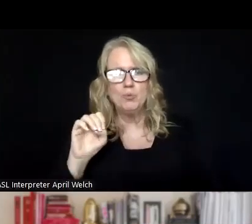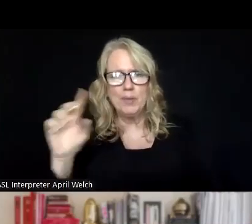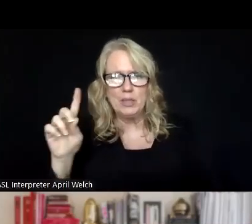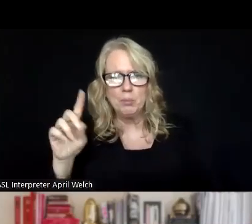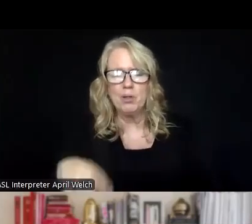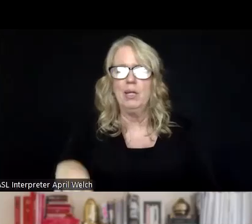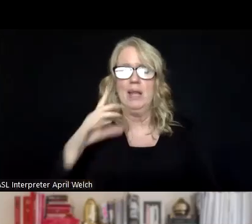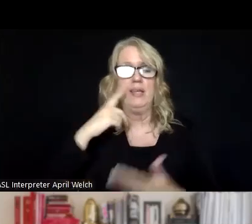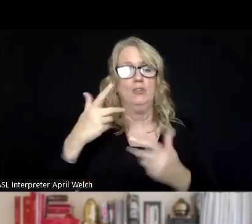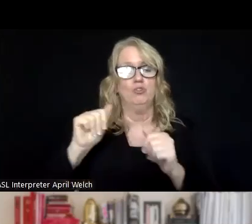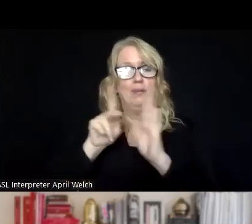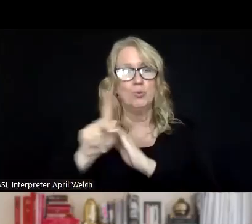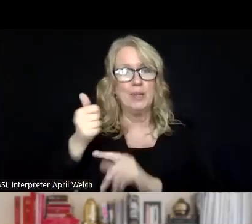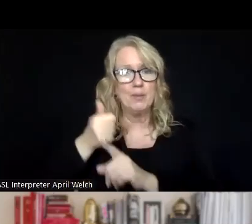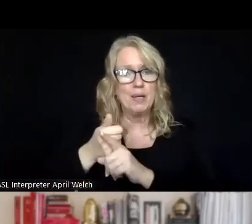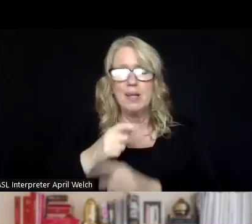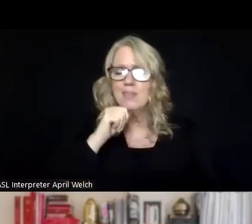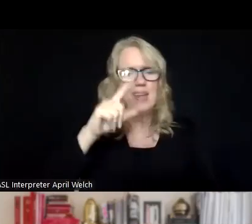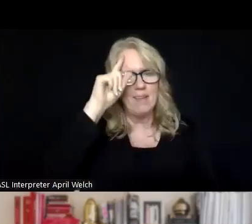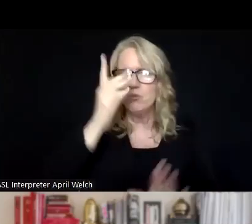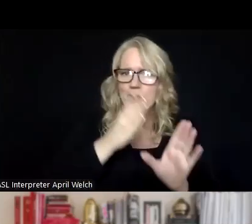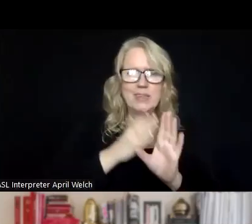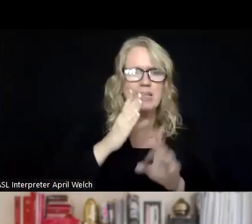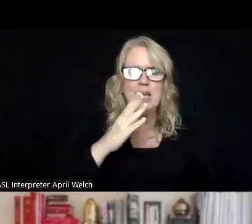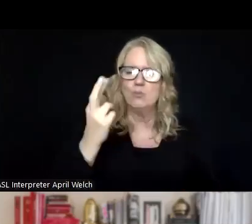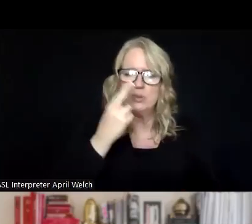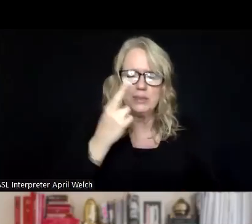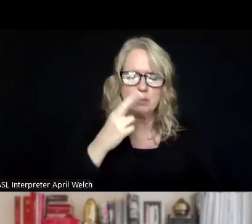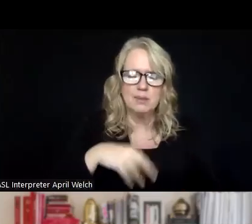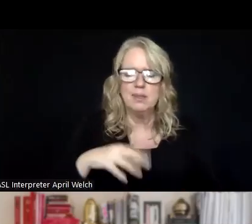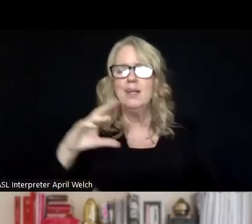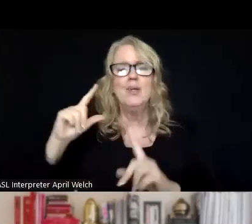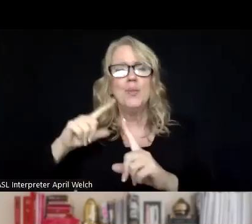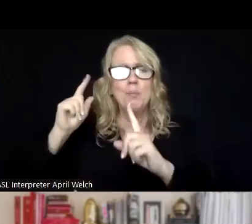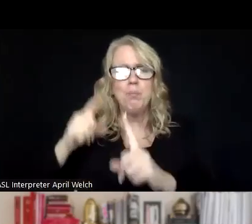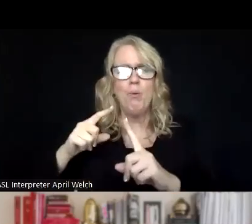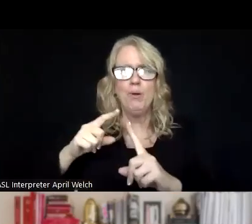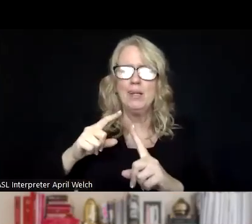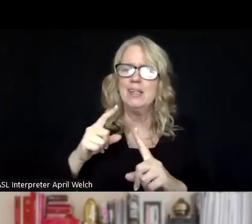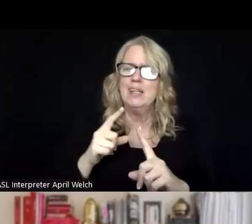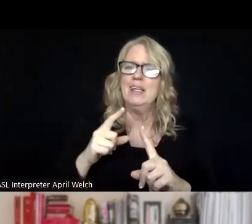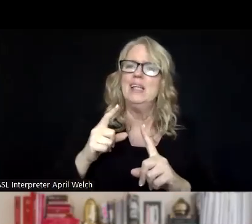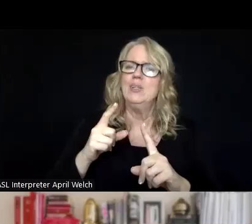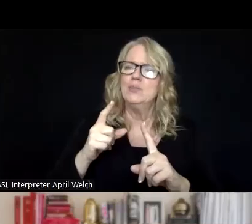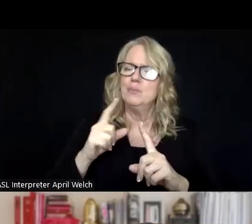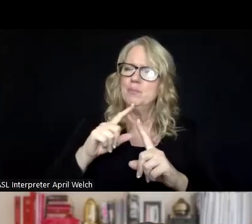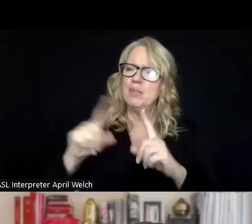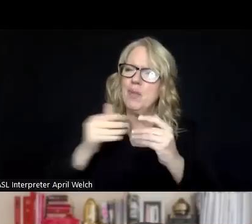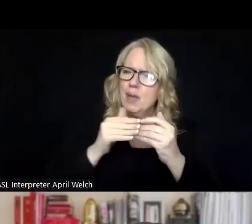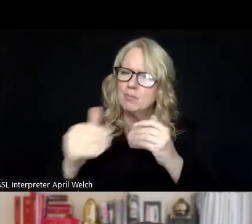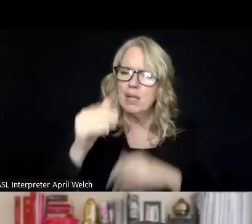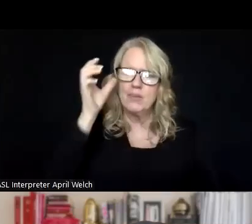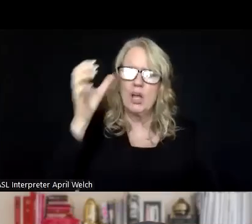who've tried to take their own lives are not there for psychiatric reasons. But the big point is, we have to have that concept beyond the